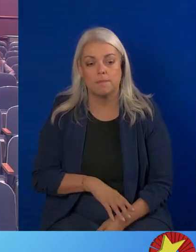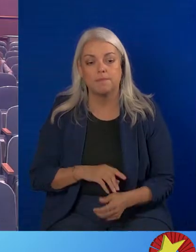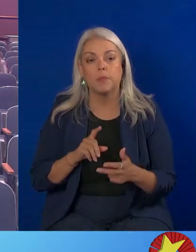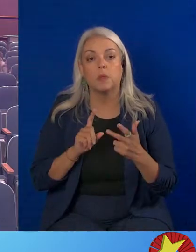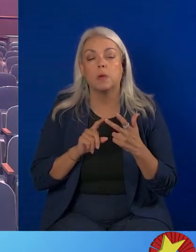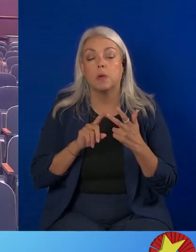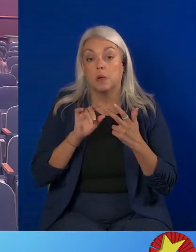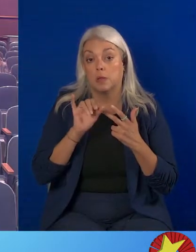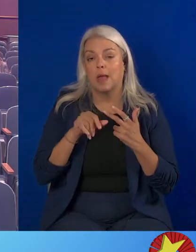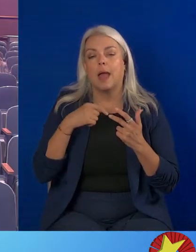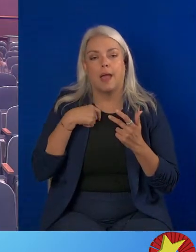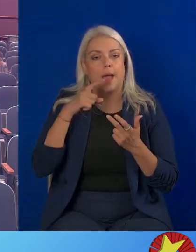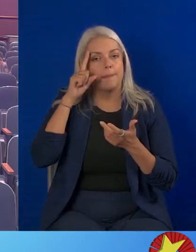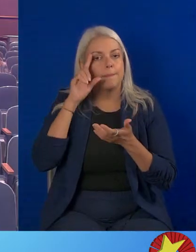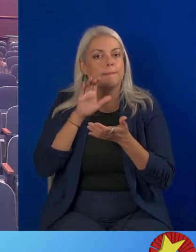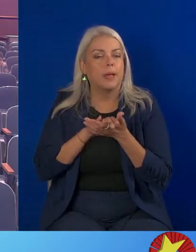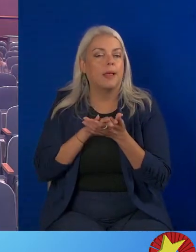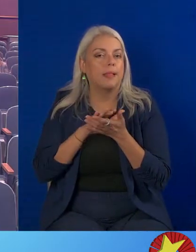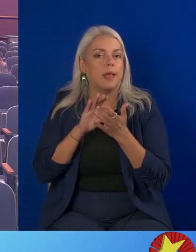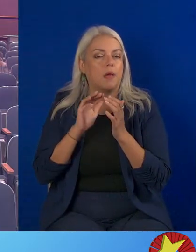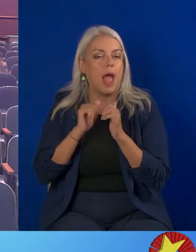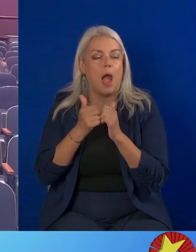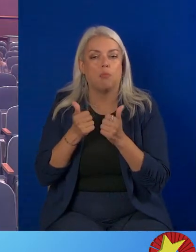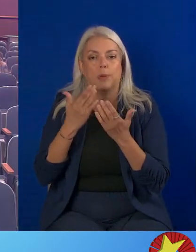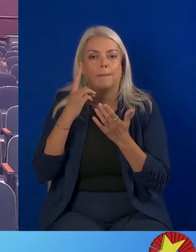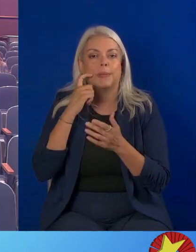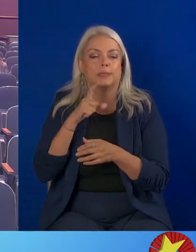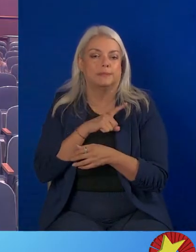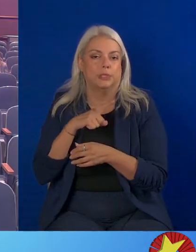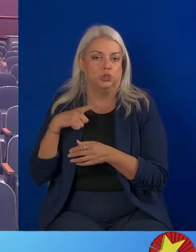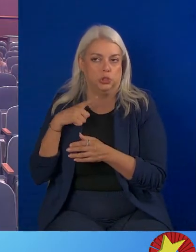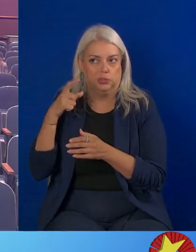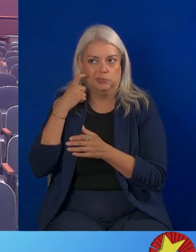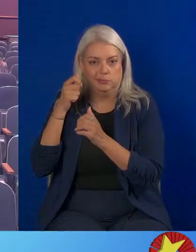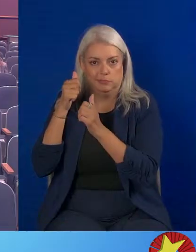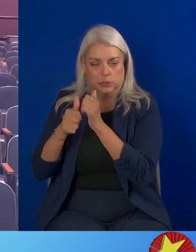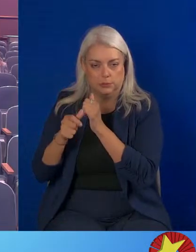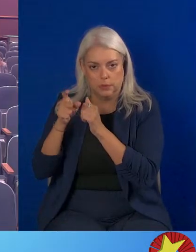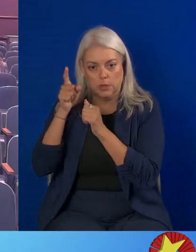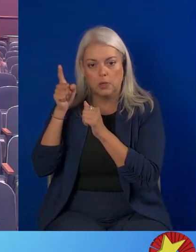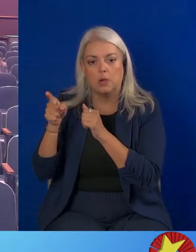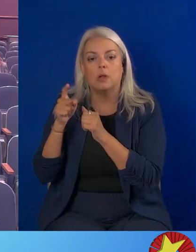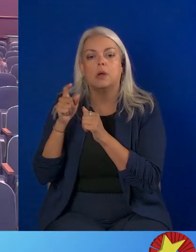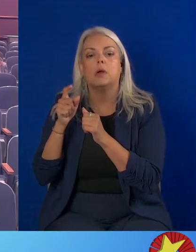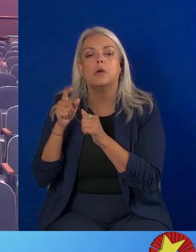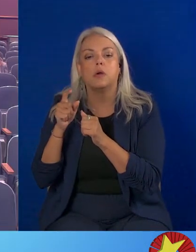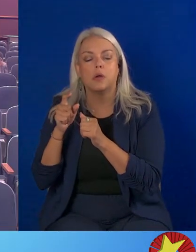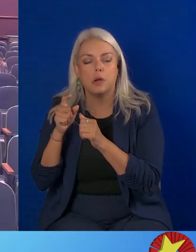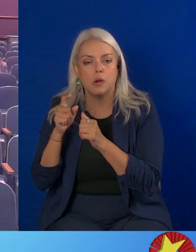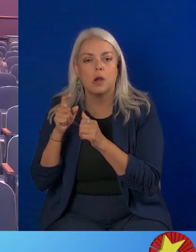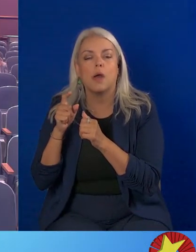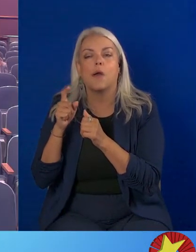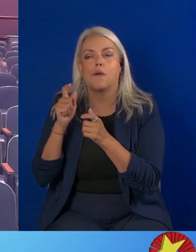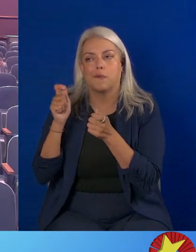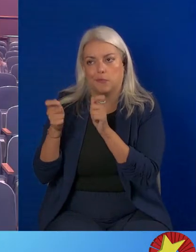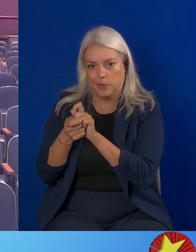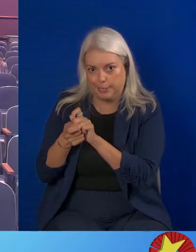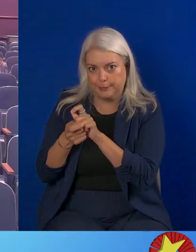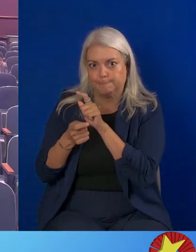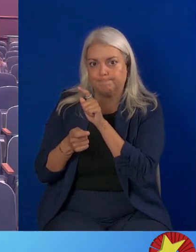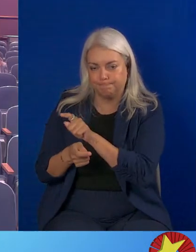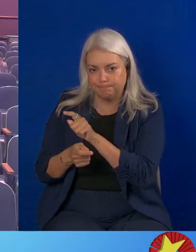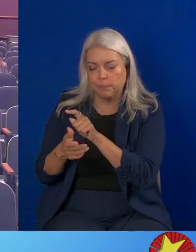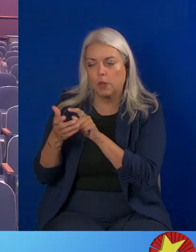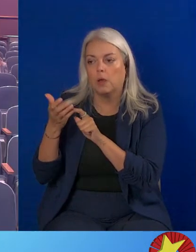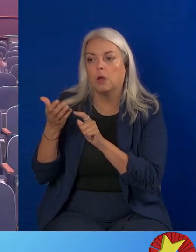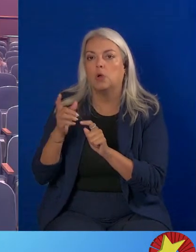Again, I believe that this is in response to legislation that has since changed, and it's